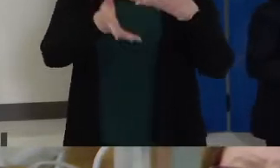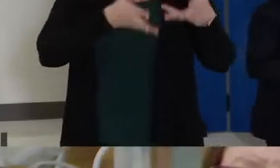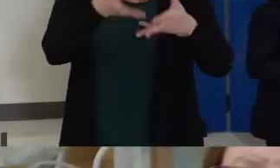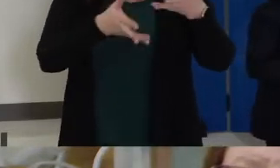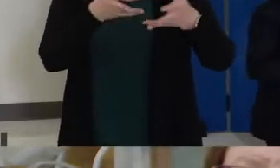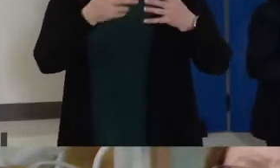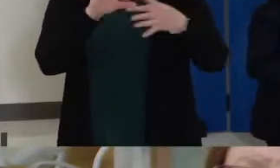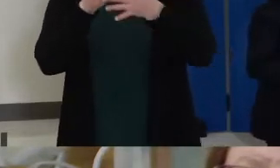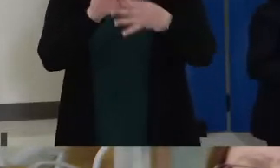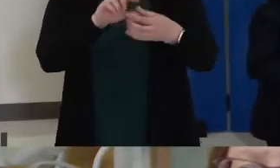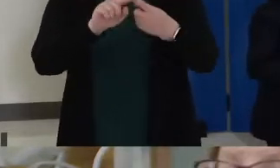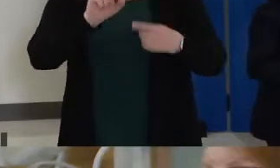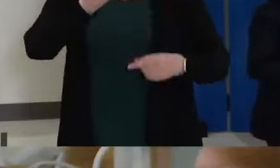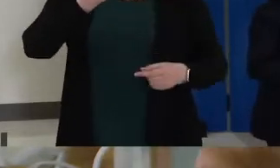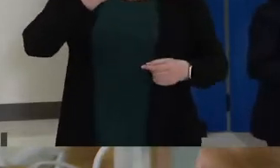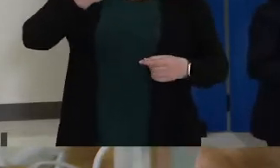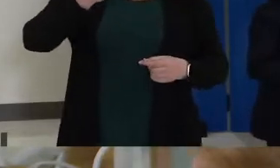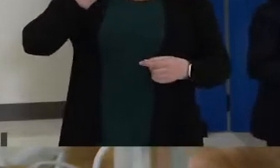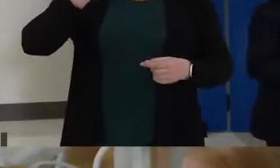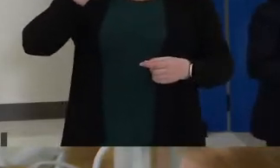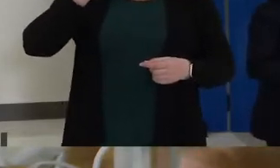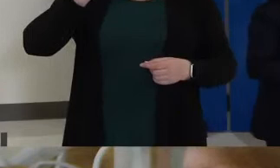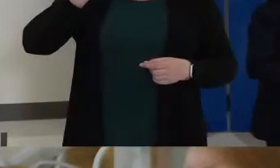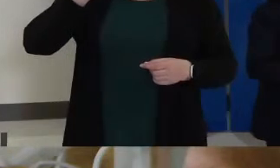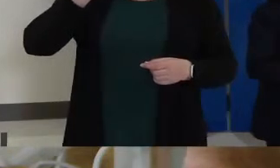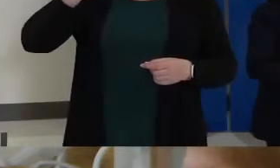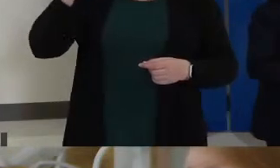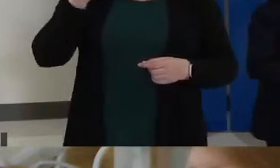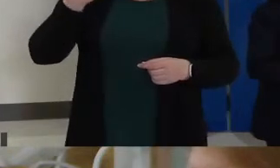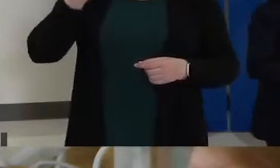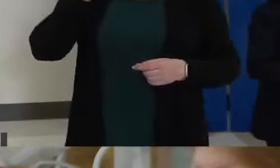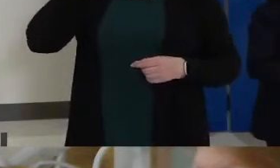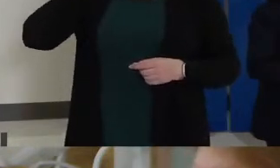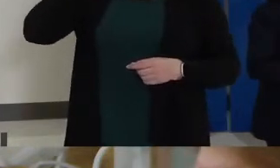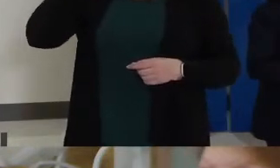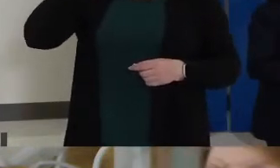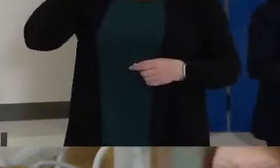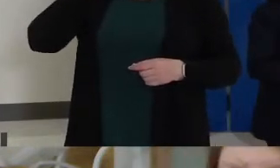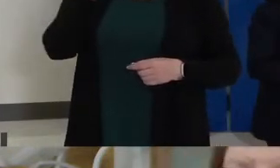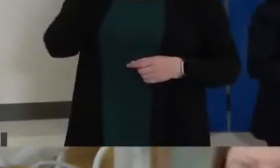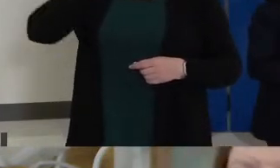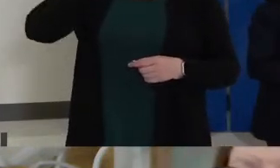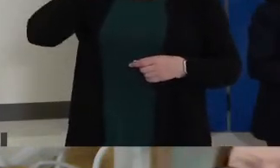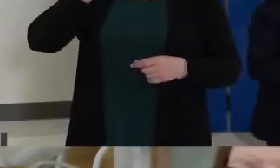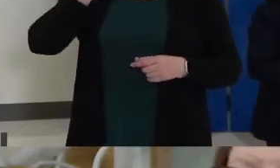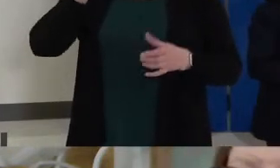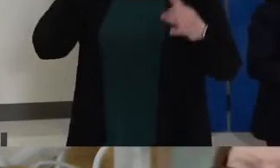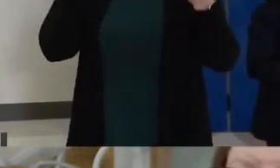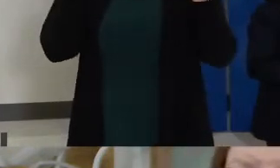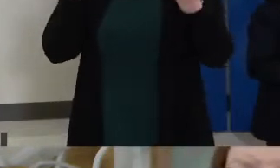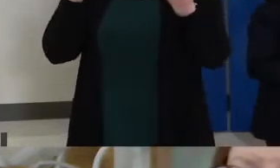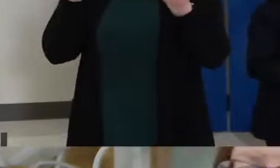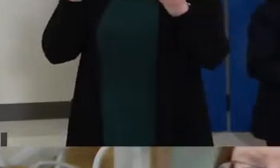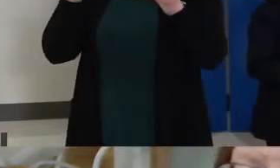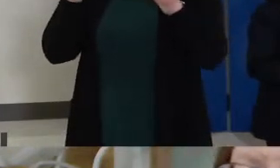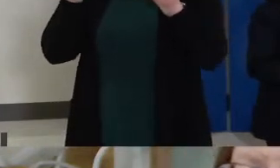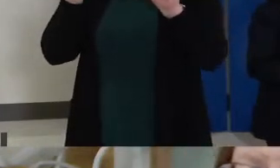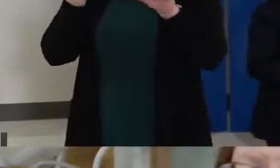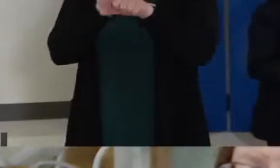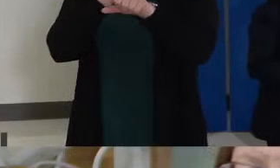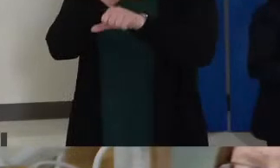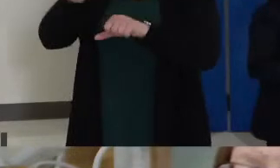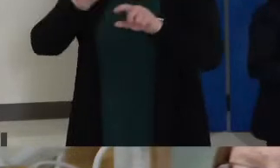to Darrell Steinberg's vision under Prop 63. They've paid dividends as well. But we're still living with constraints in